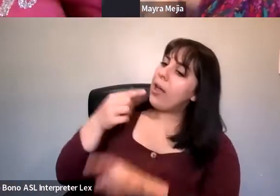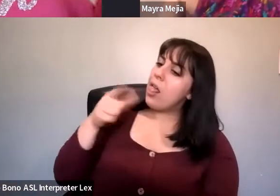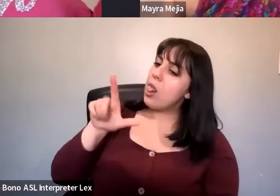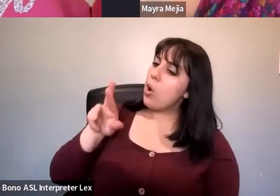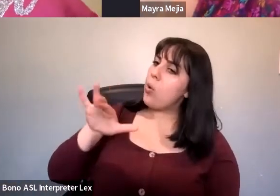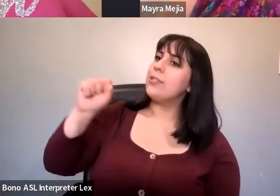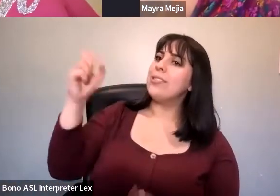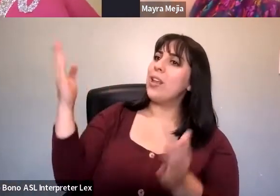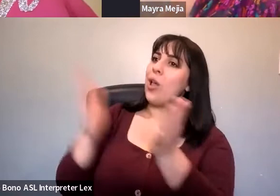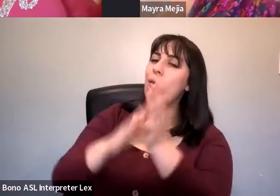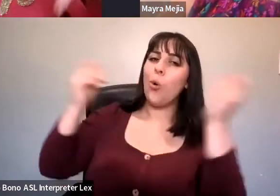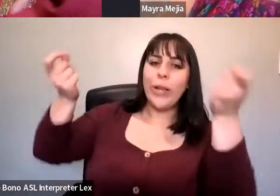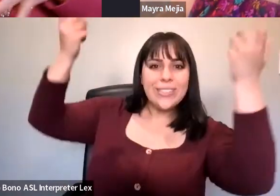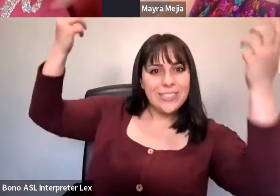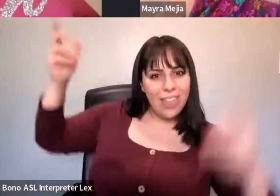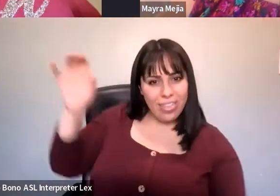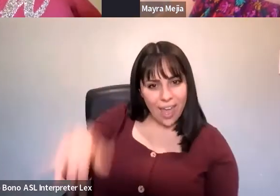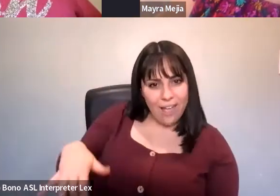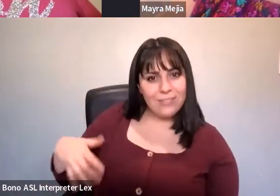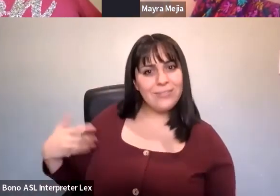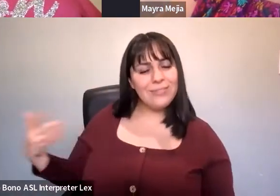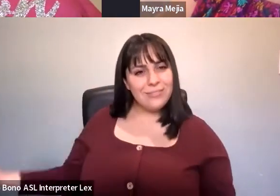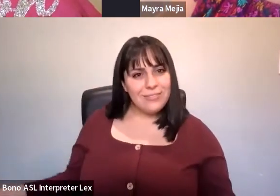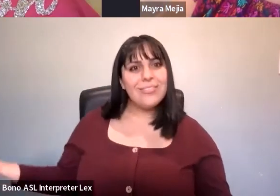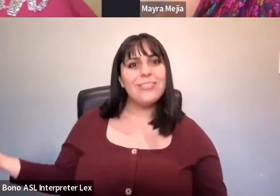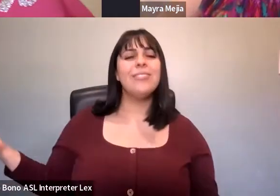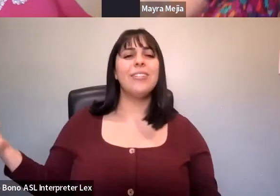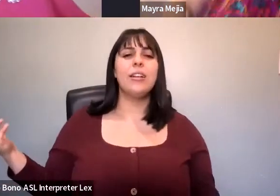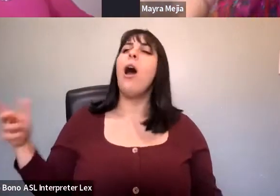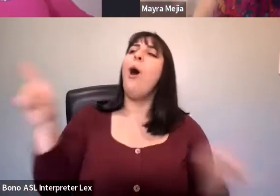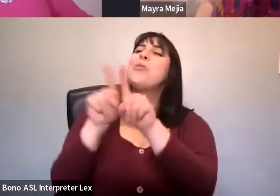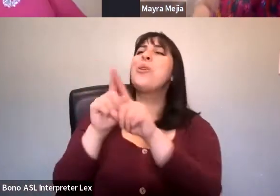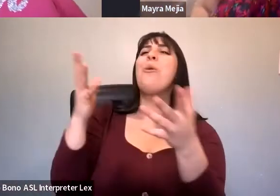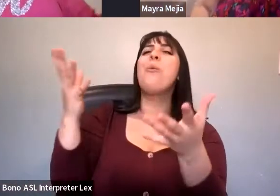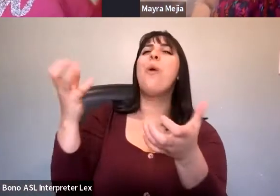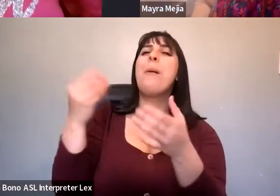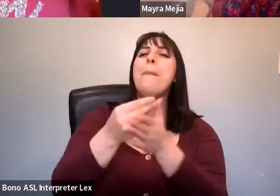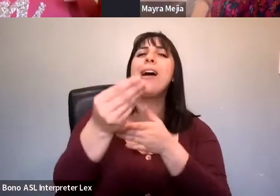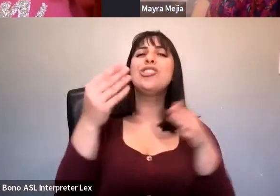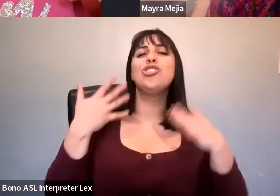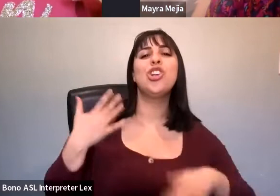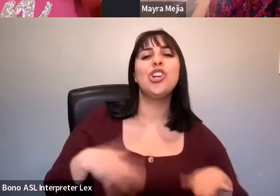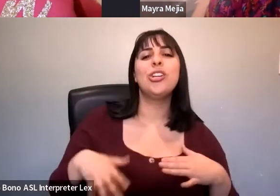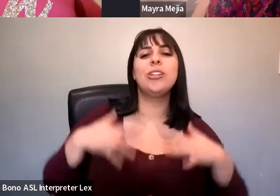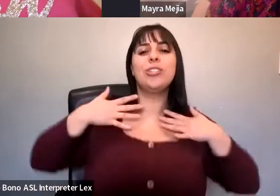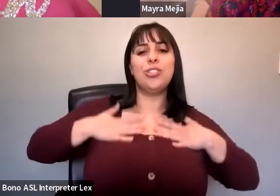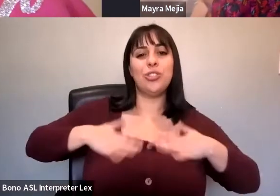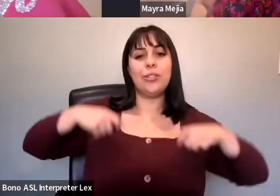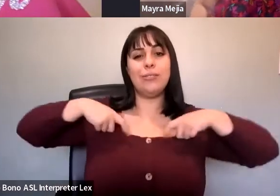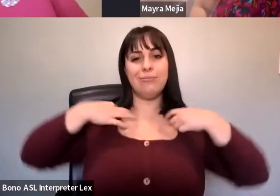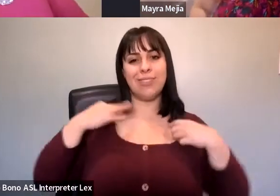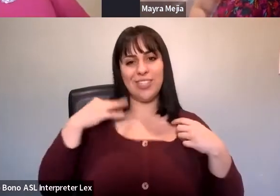shirt that says that. I also want to get a shirt that says fat and thriving too, because I think that describes me to the T. This is why I